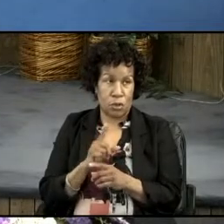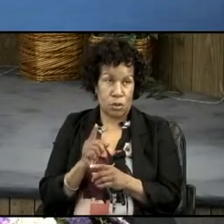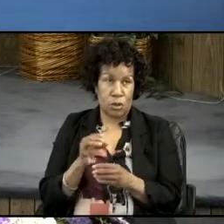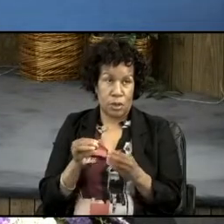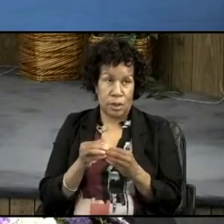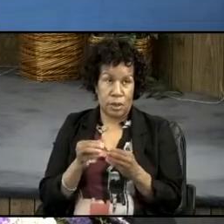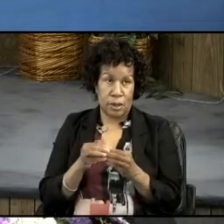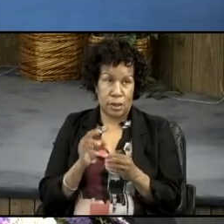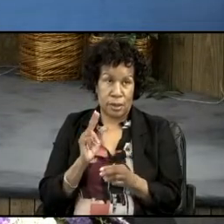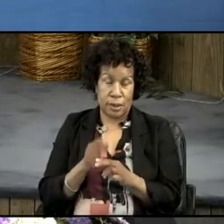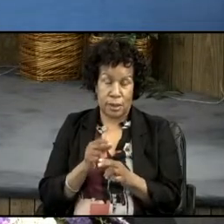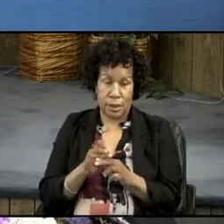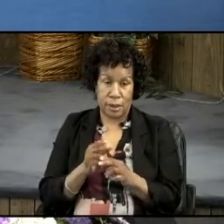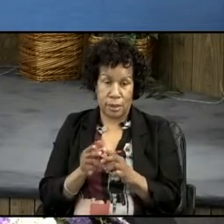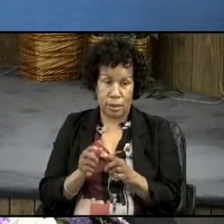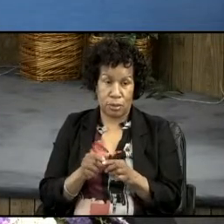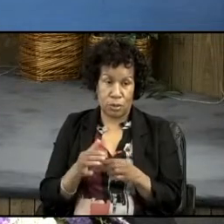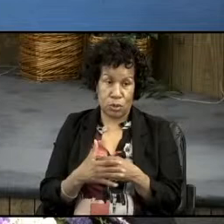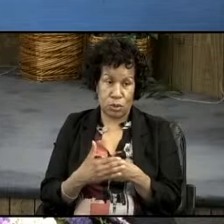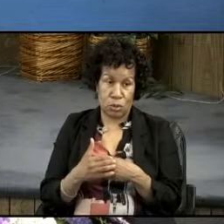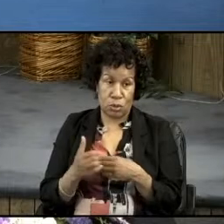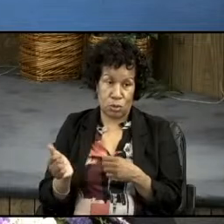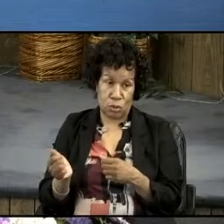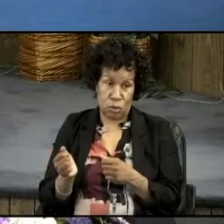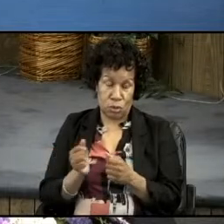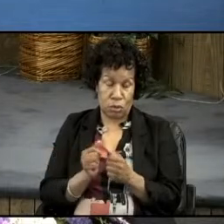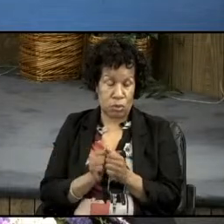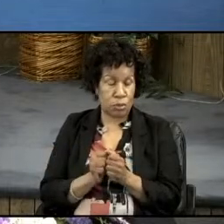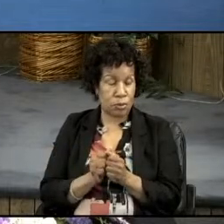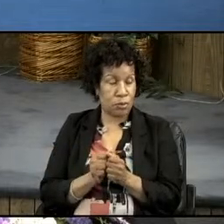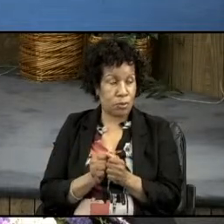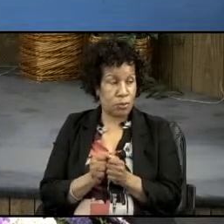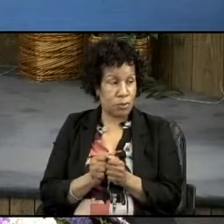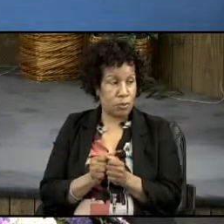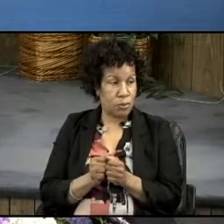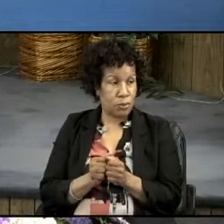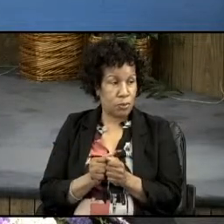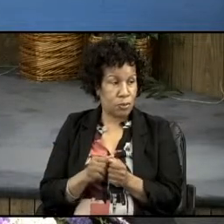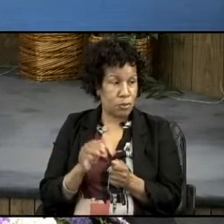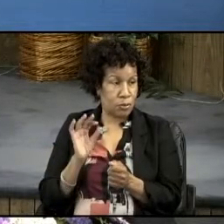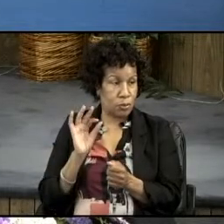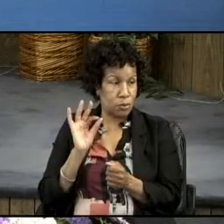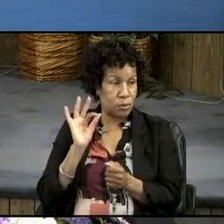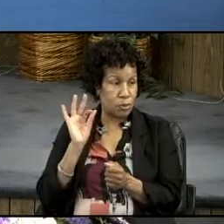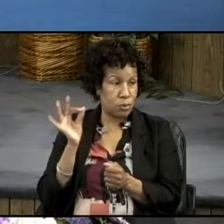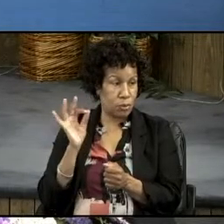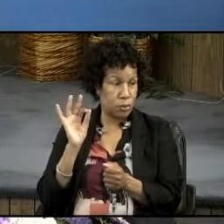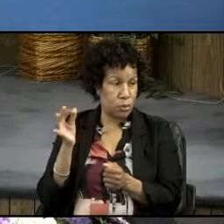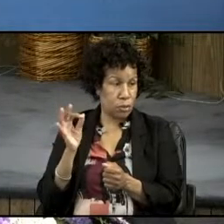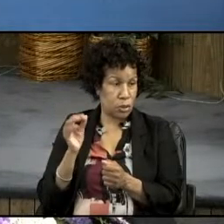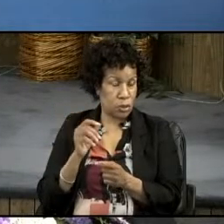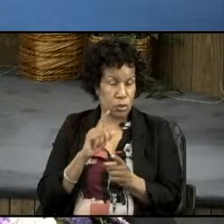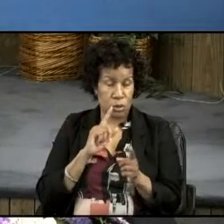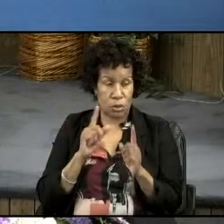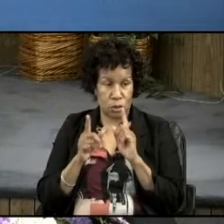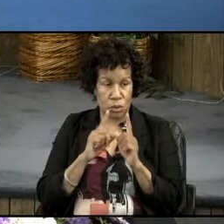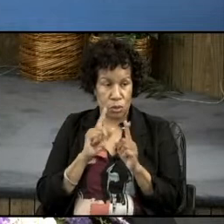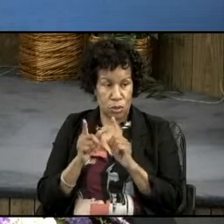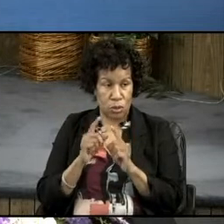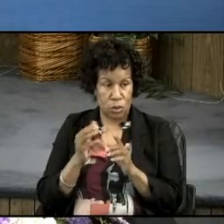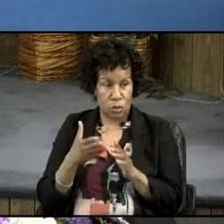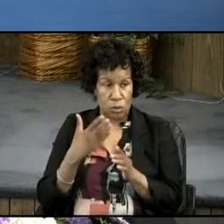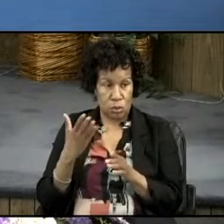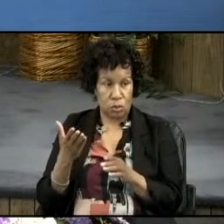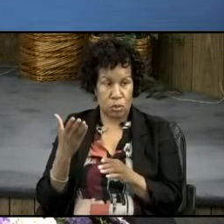People would be in service and something was happening so good, like the preacher would say something or somebody